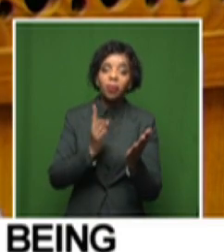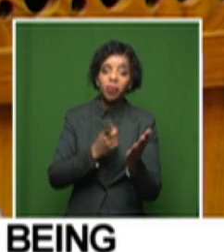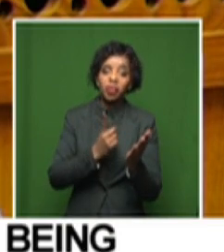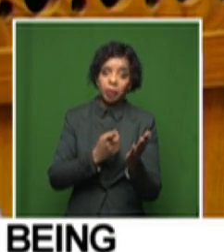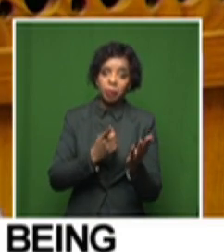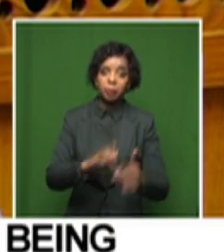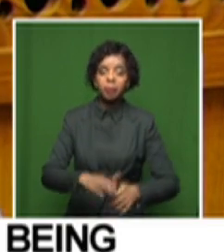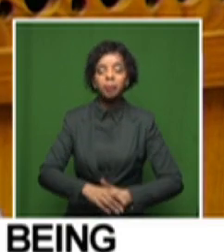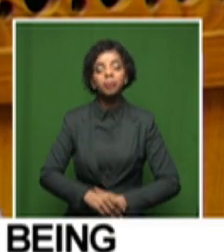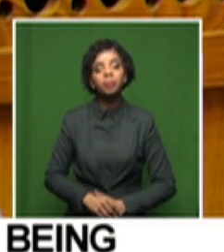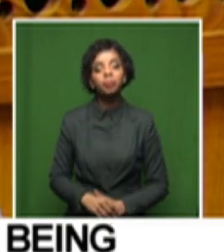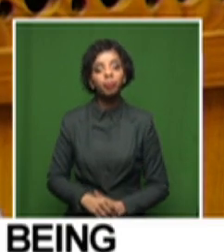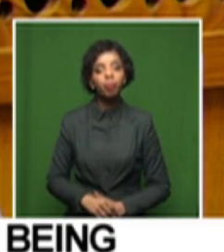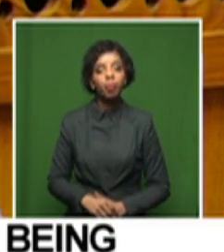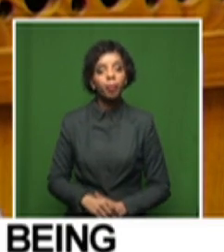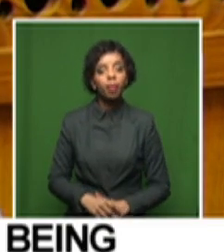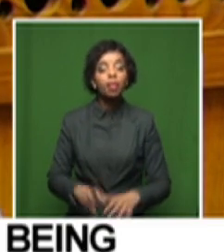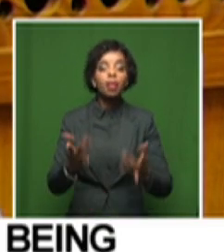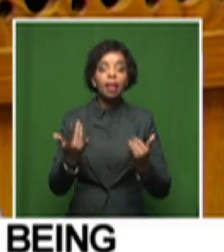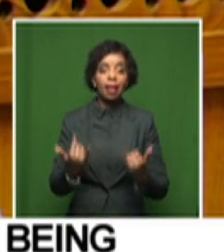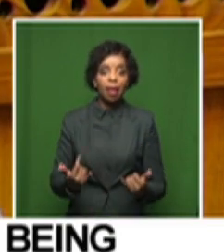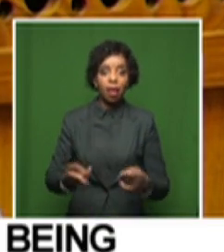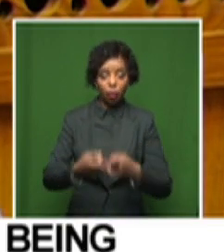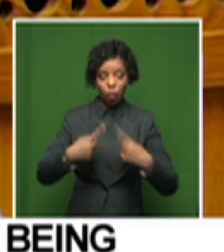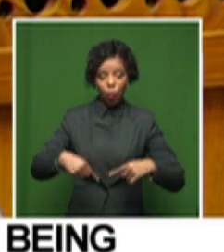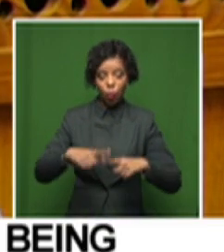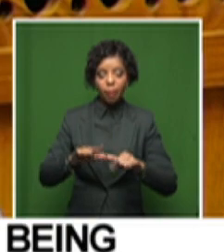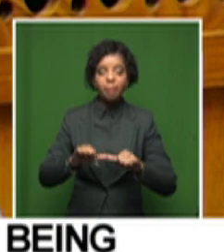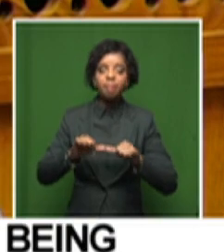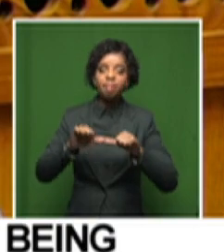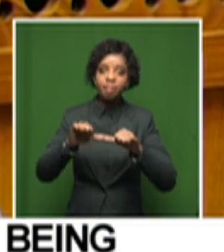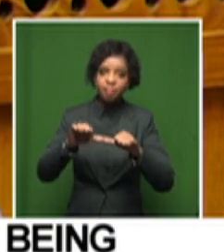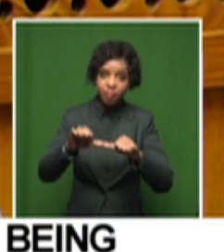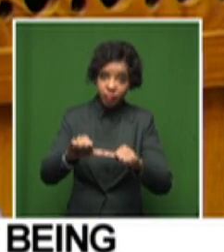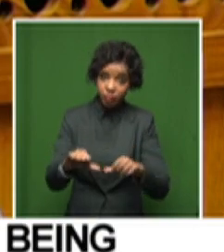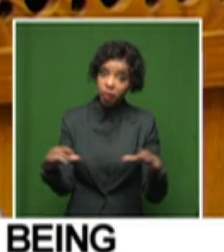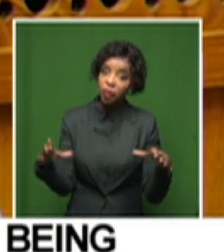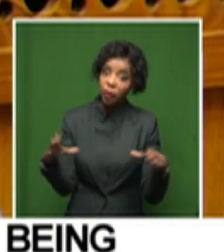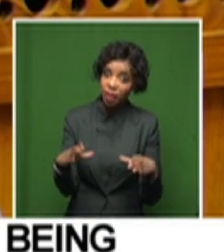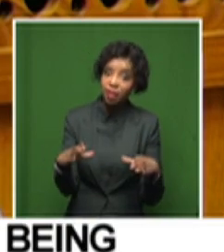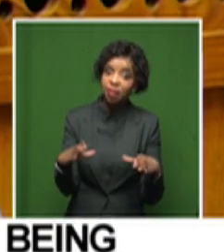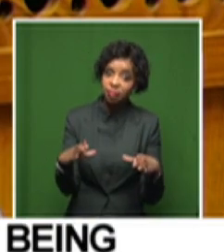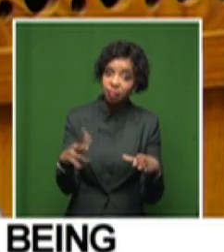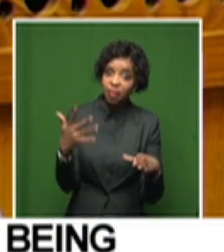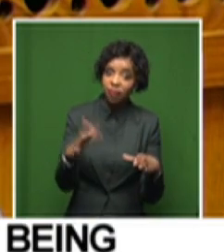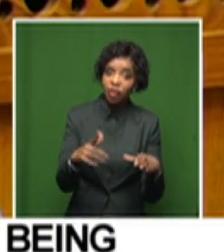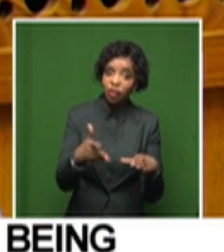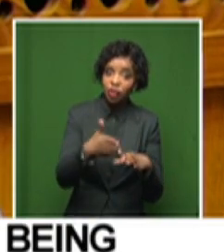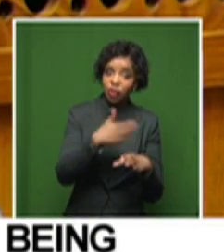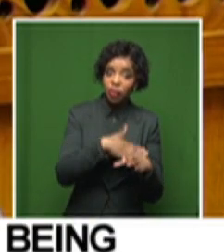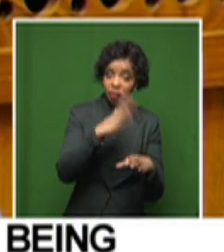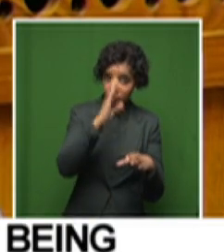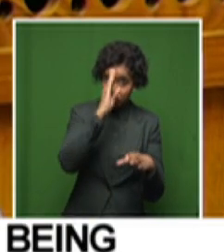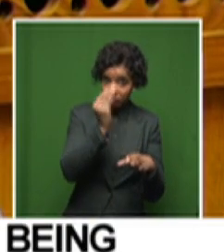Now, as we go forward together, as I indicated above, as part of our